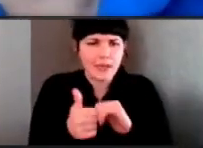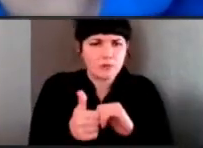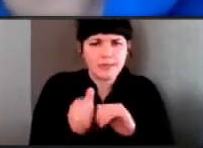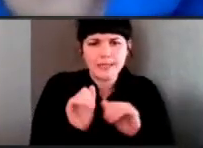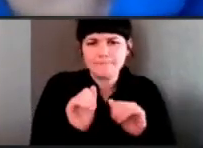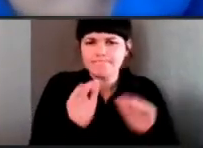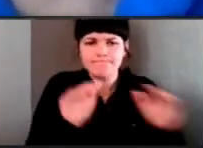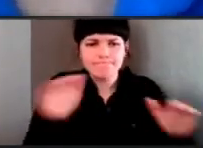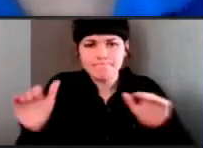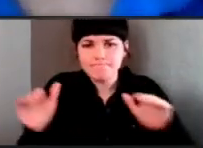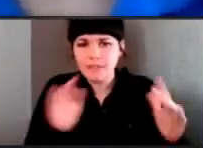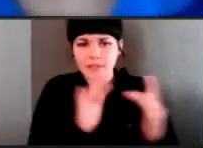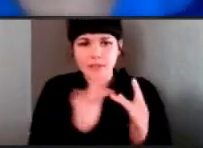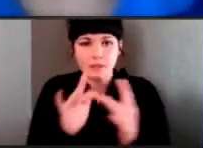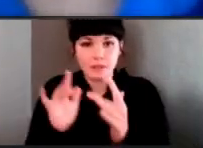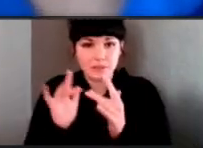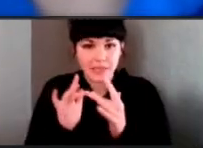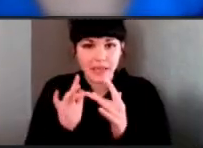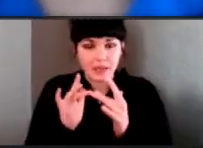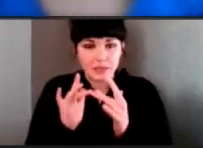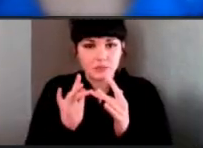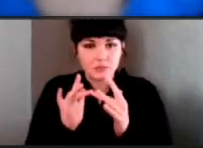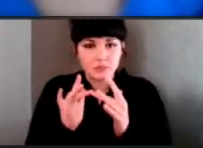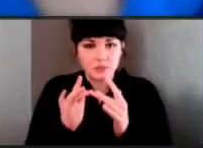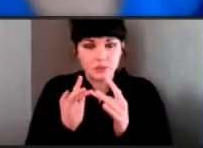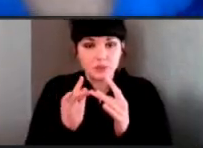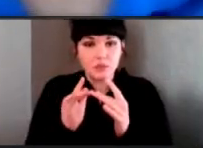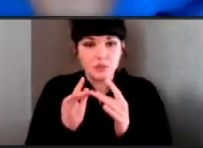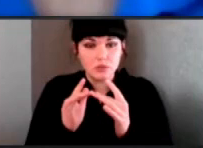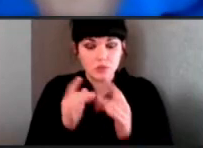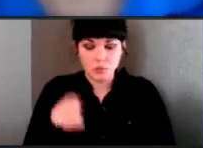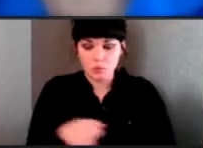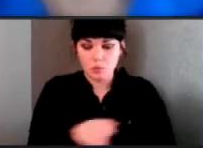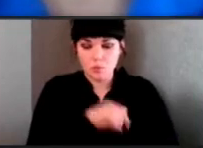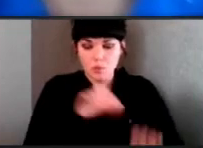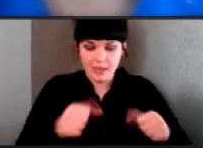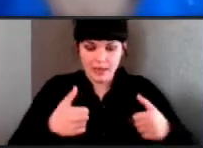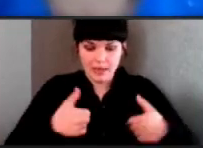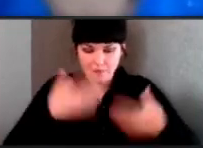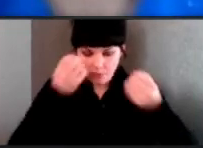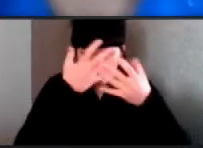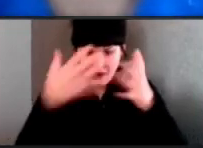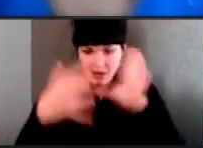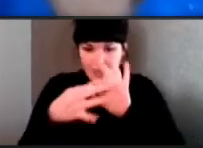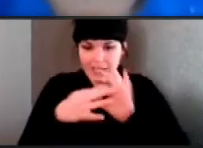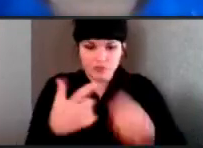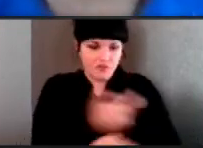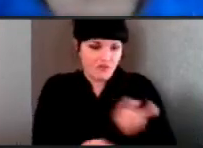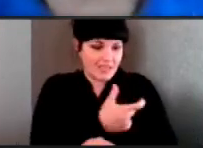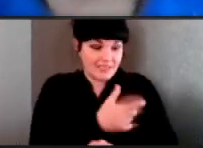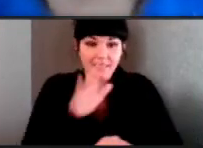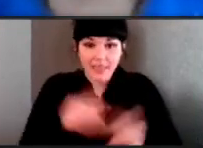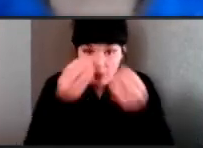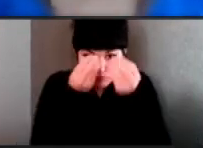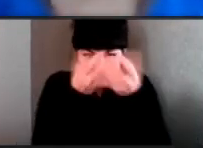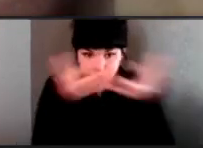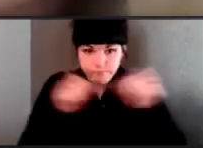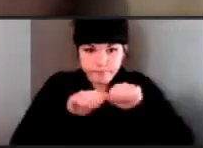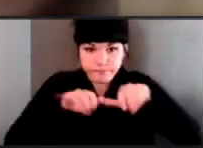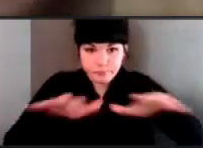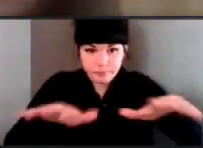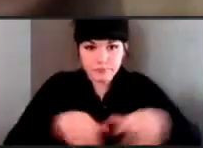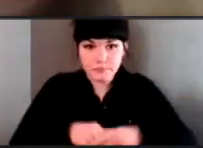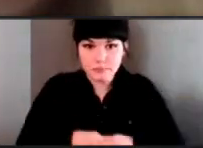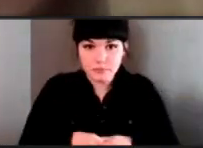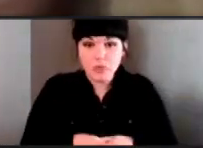about vaccines and returning to work, quite frankly, because there's more discussion about that. So right now